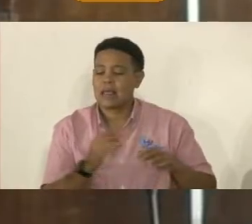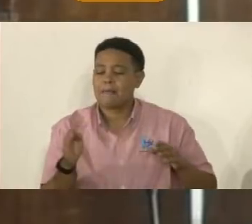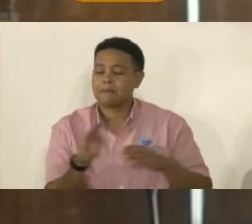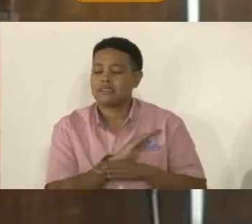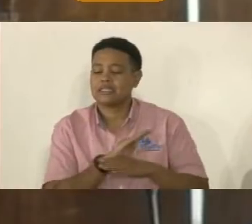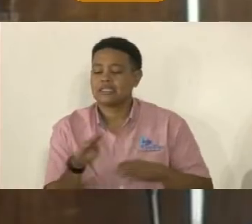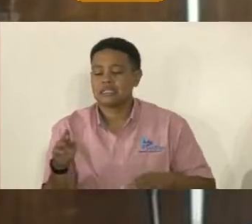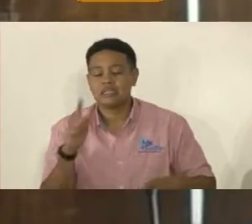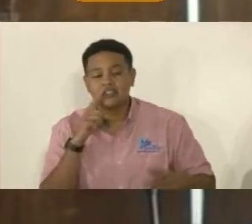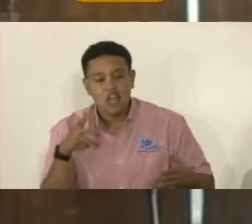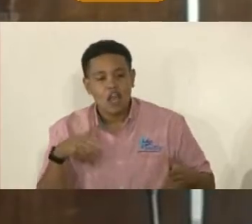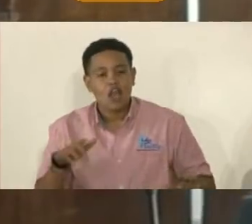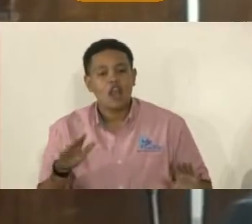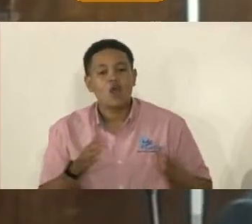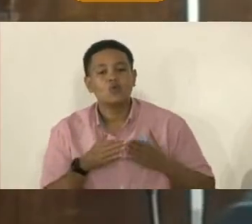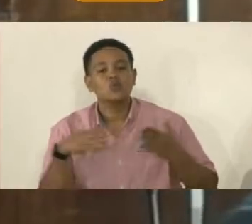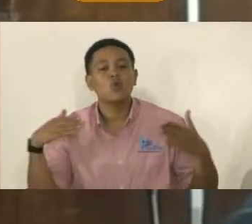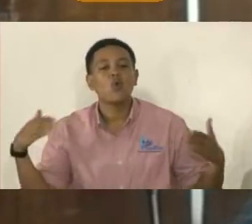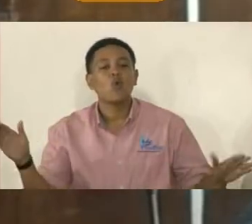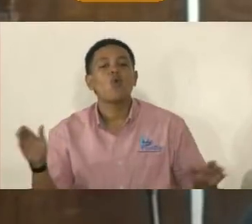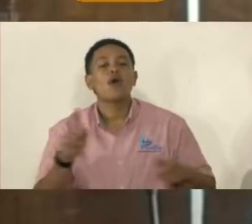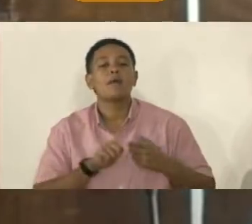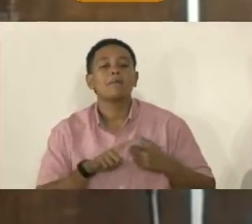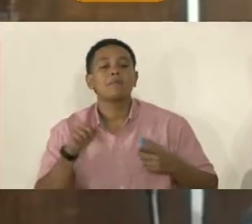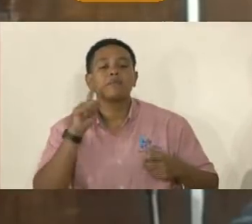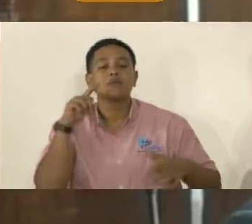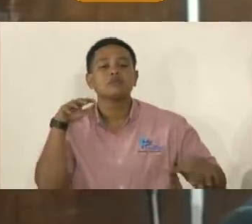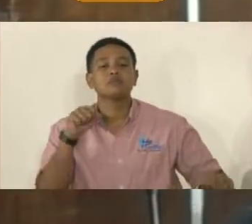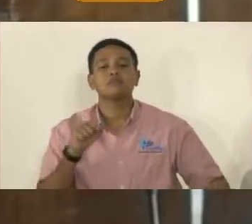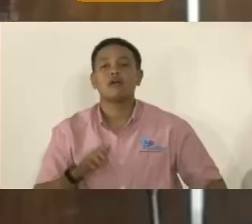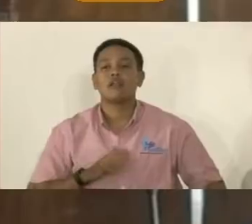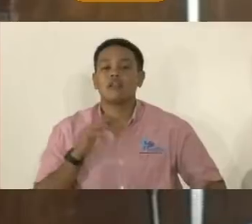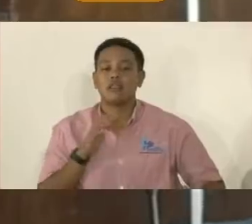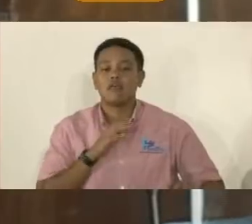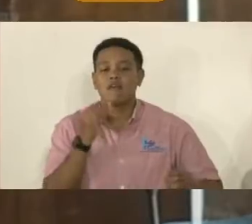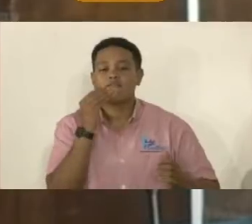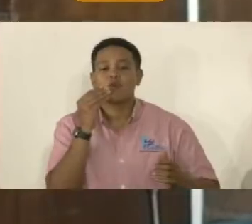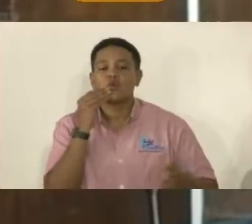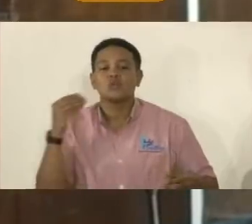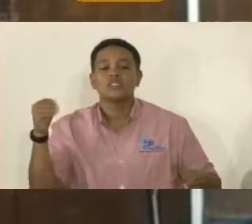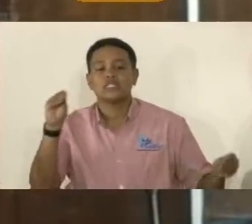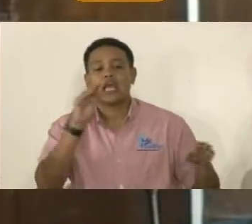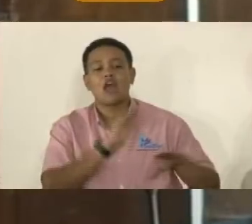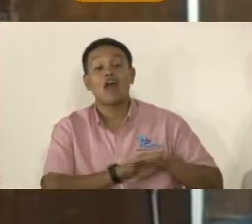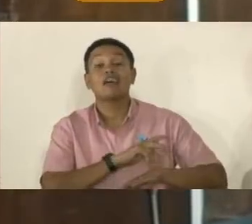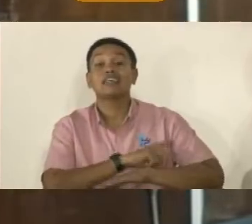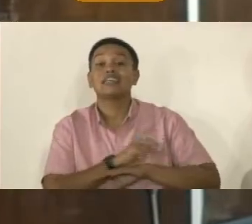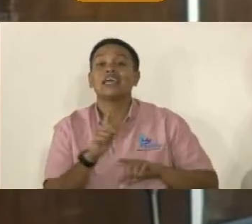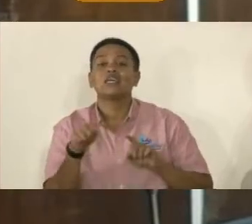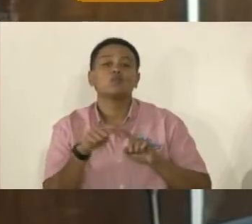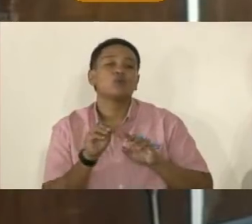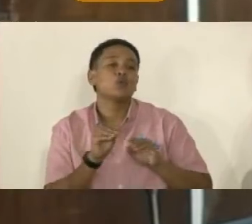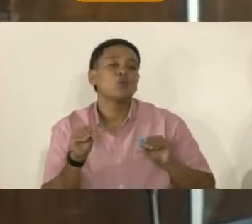franchises are allowed to open and monopolize food sales on no movement days.